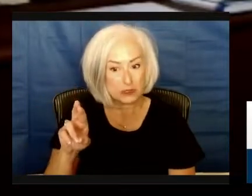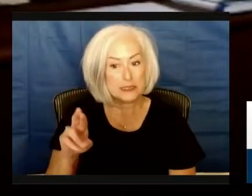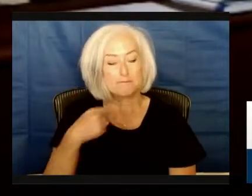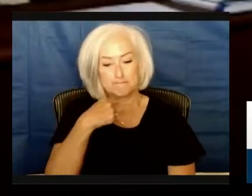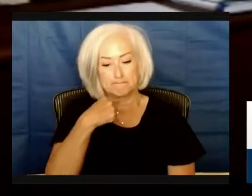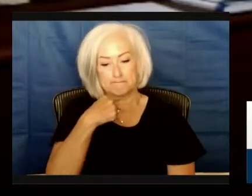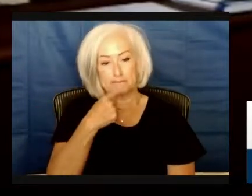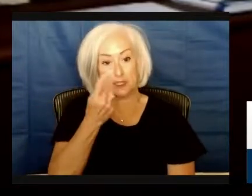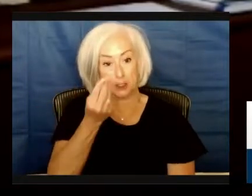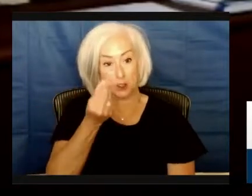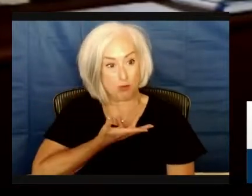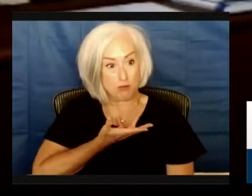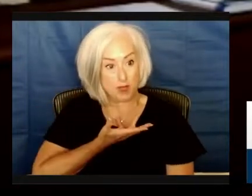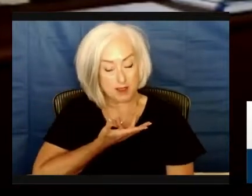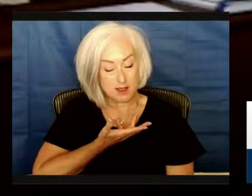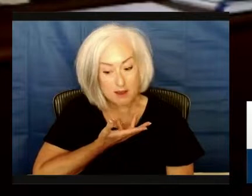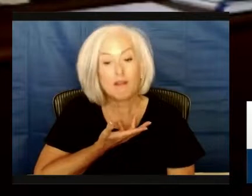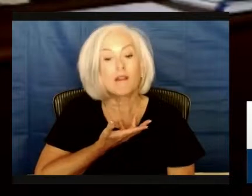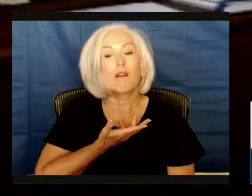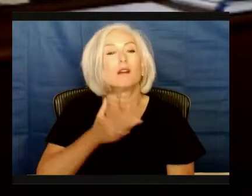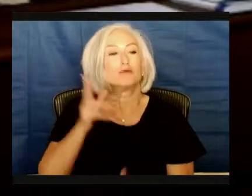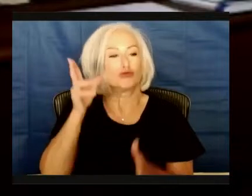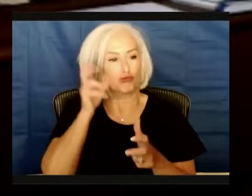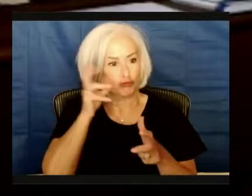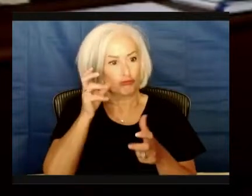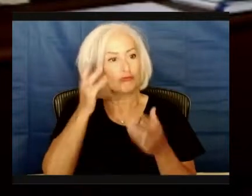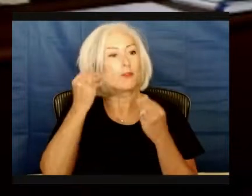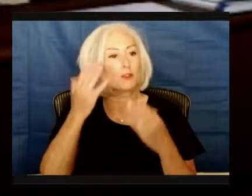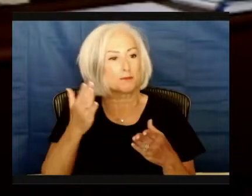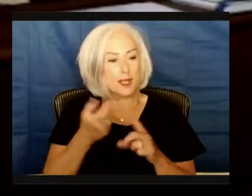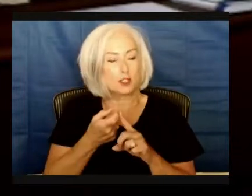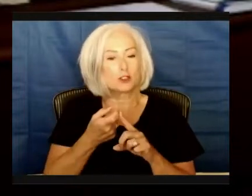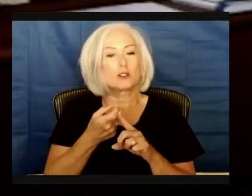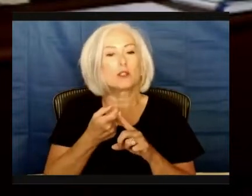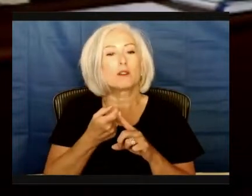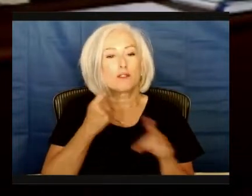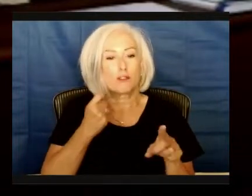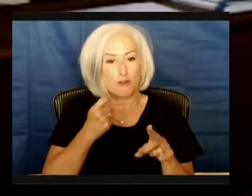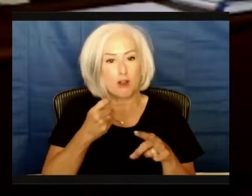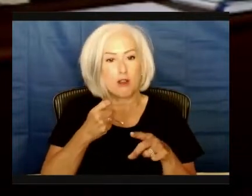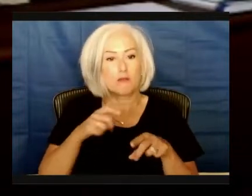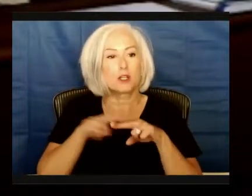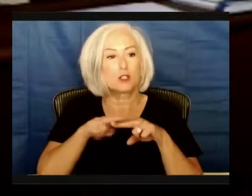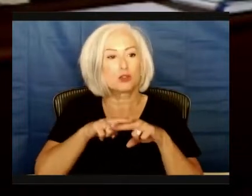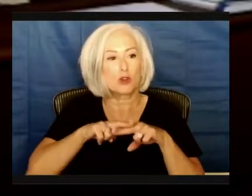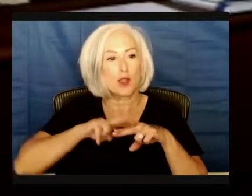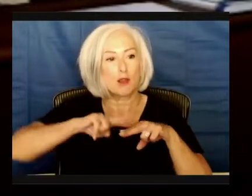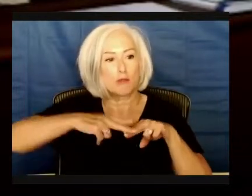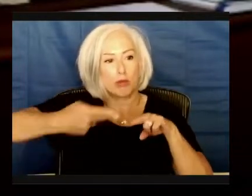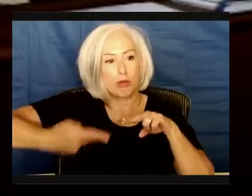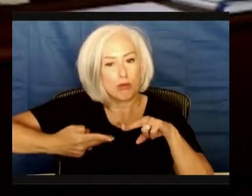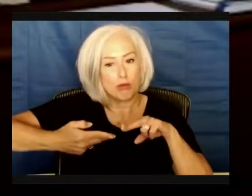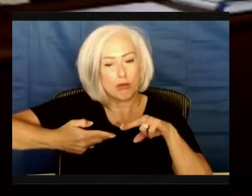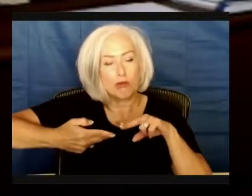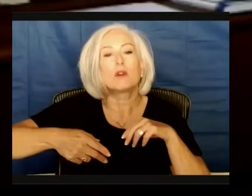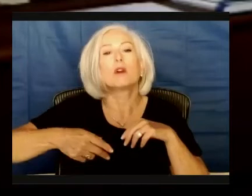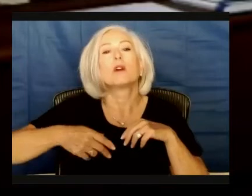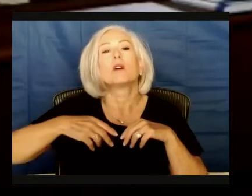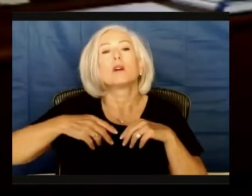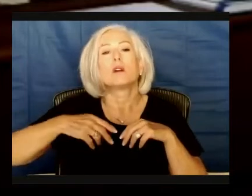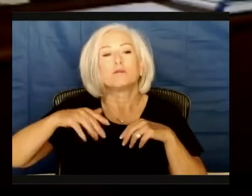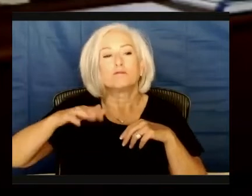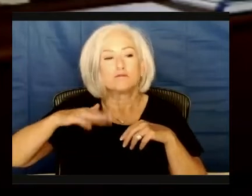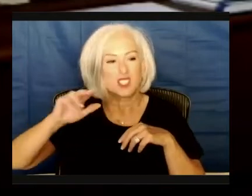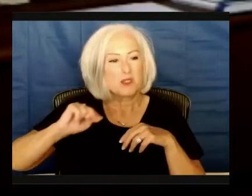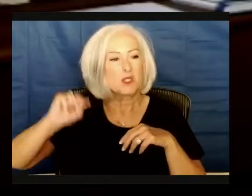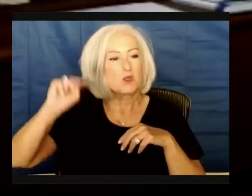a derailment north of Kansas City, and he advised that he had some of his employees that